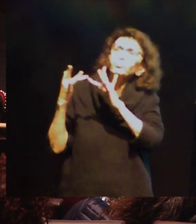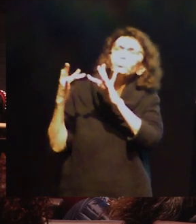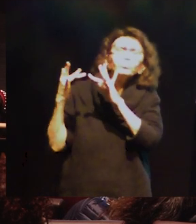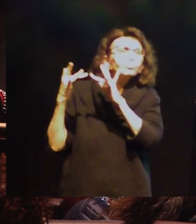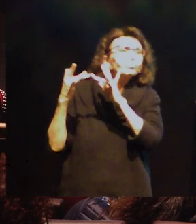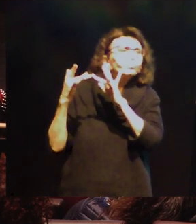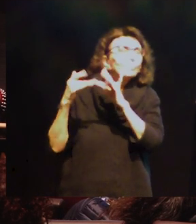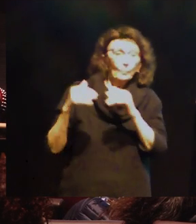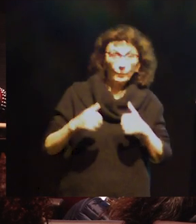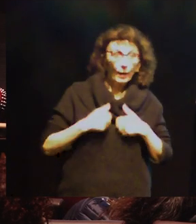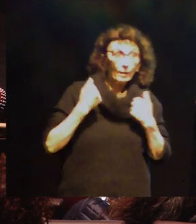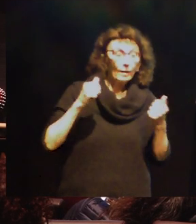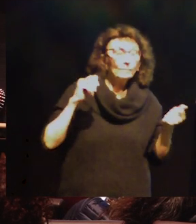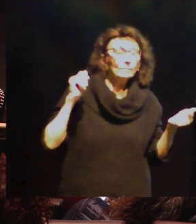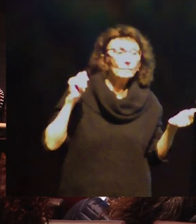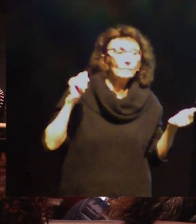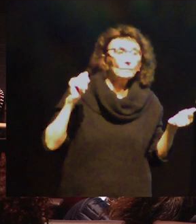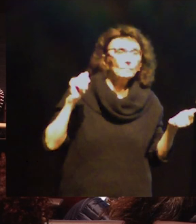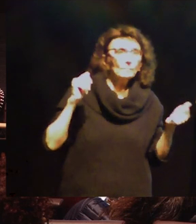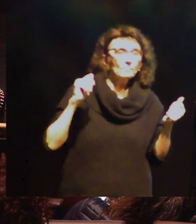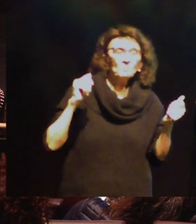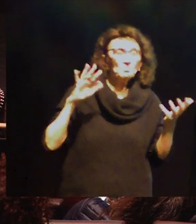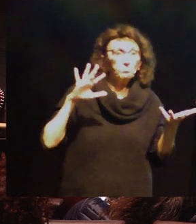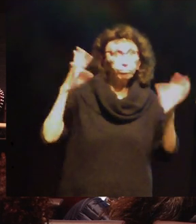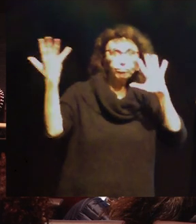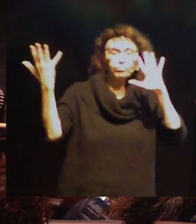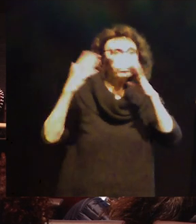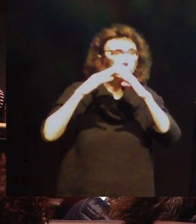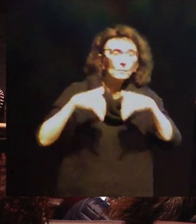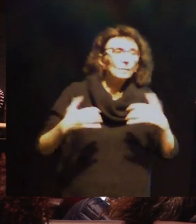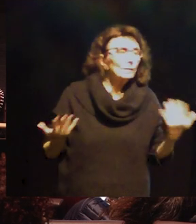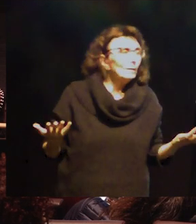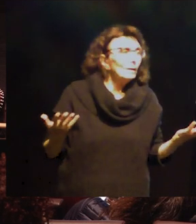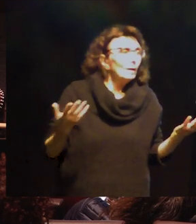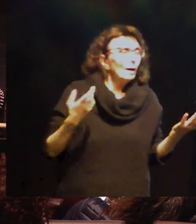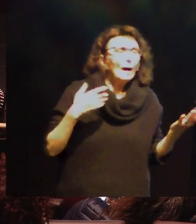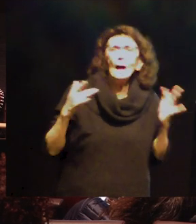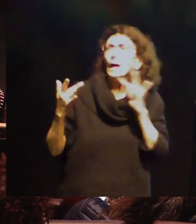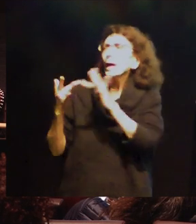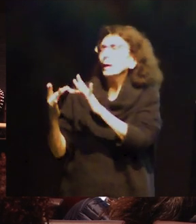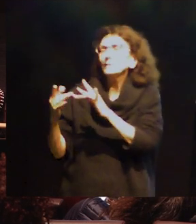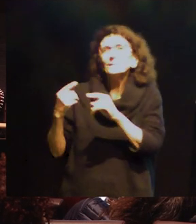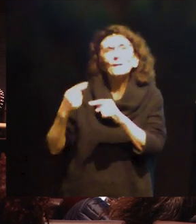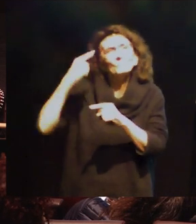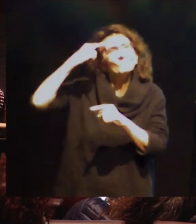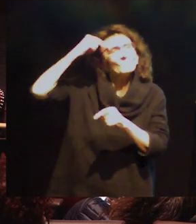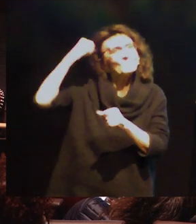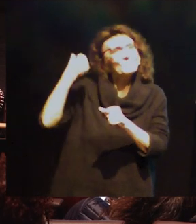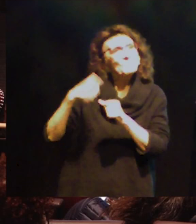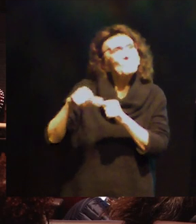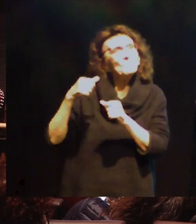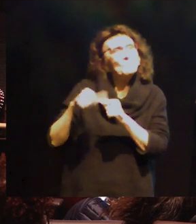And when my life really fell apart, I reached out to Steven because I remembered